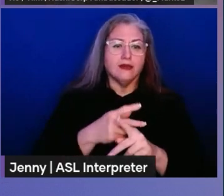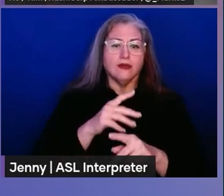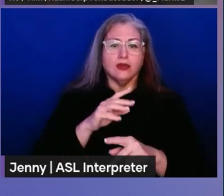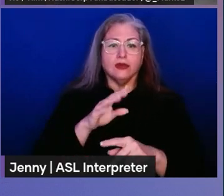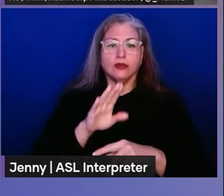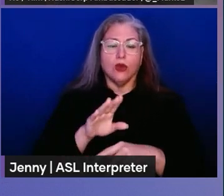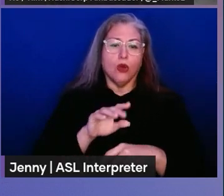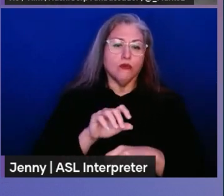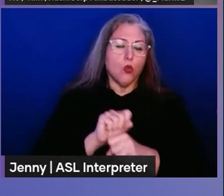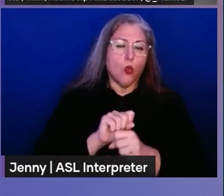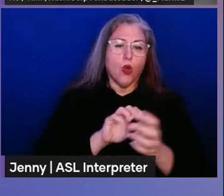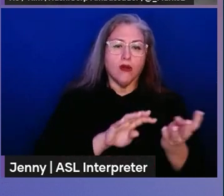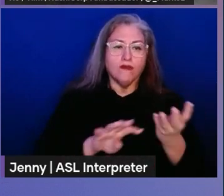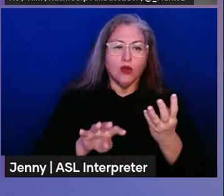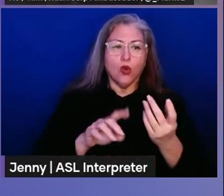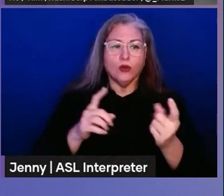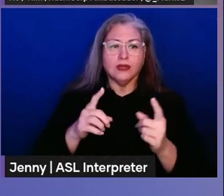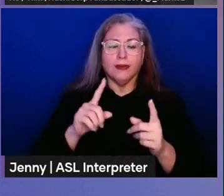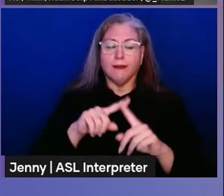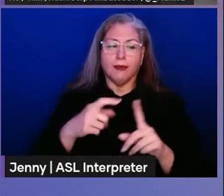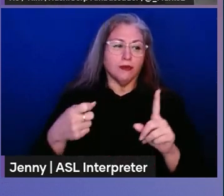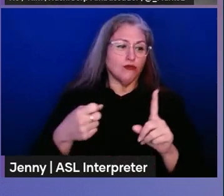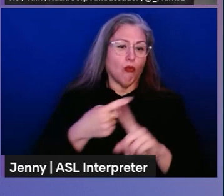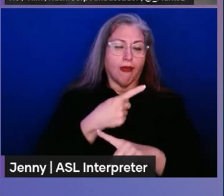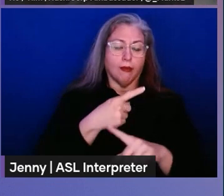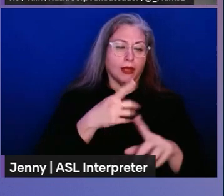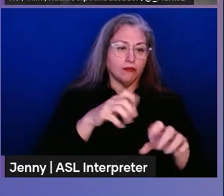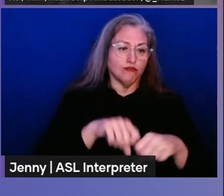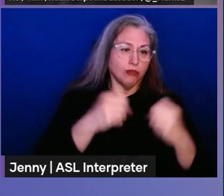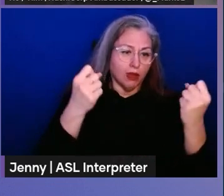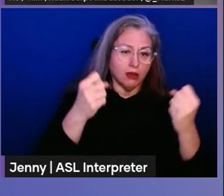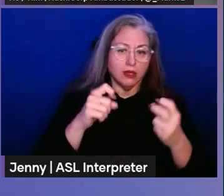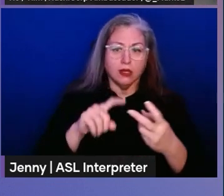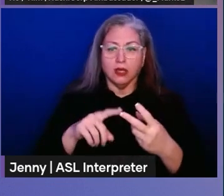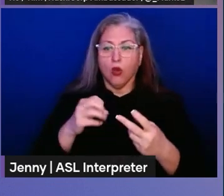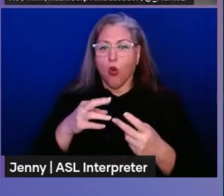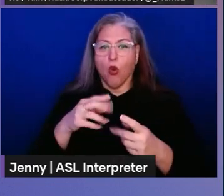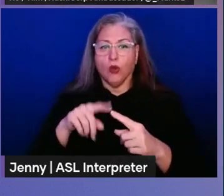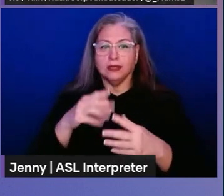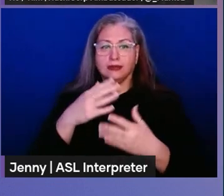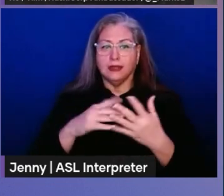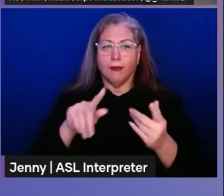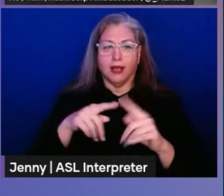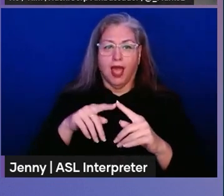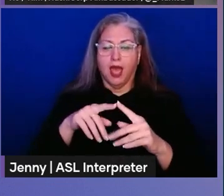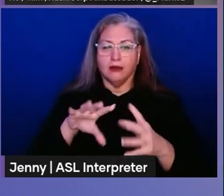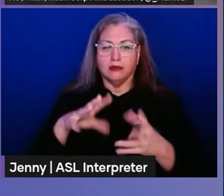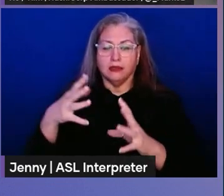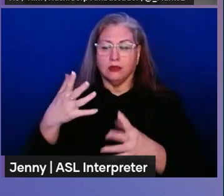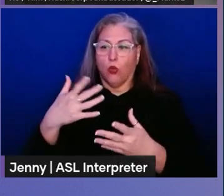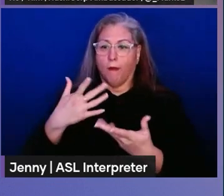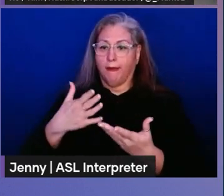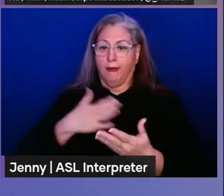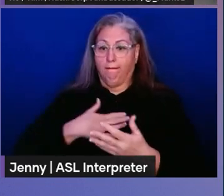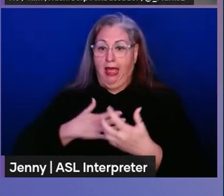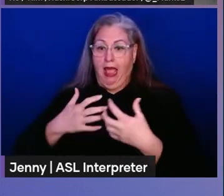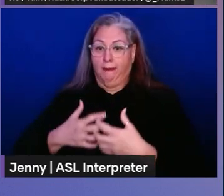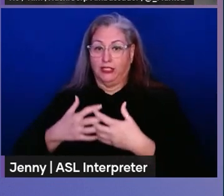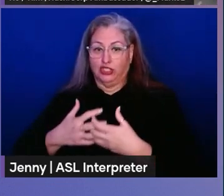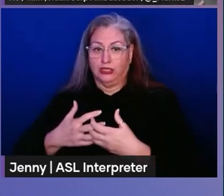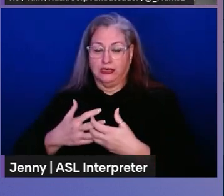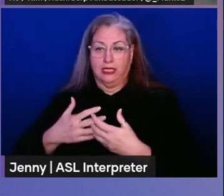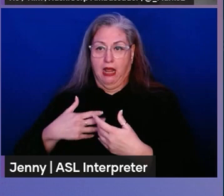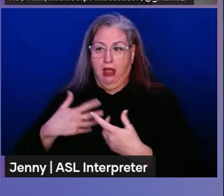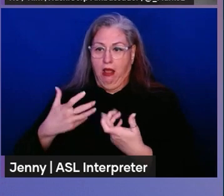where something would randomly break, or maybe in opposite direction. Works on my machine, right? And then when you deploy it